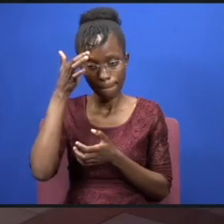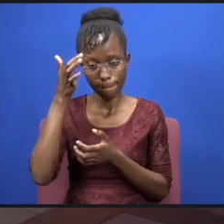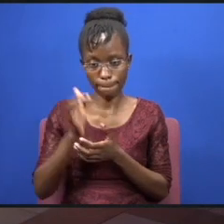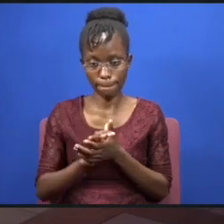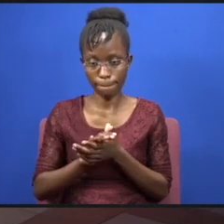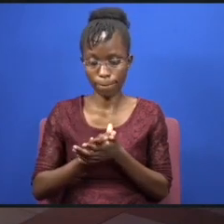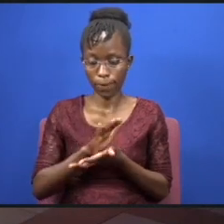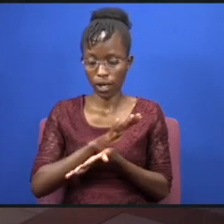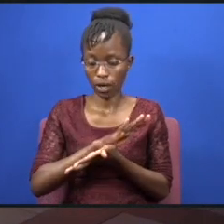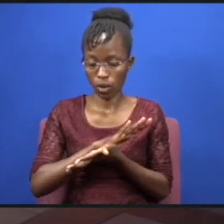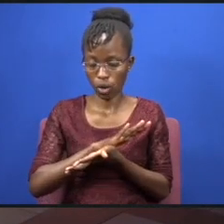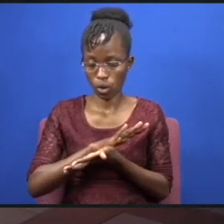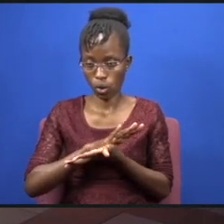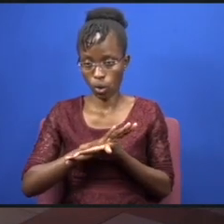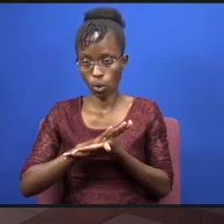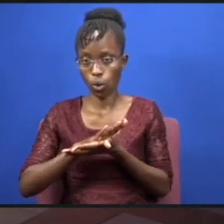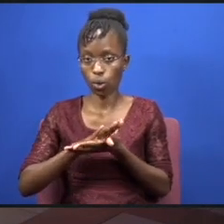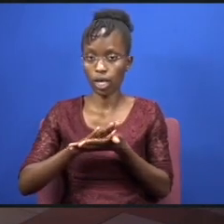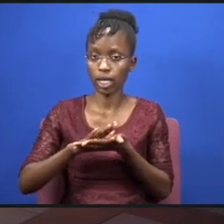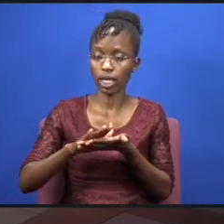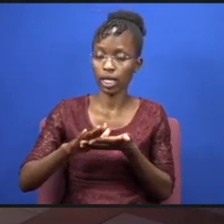Hallelujah. Holy.